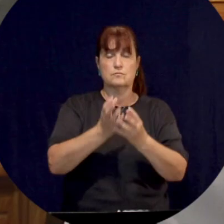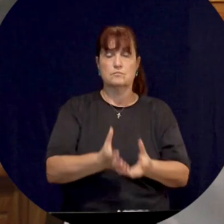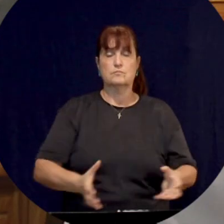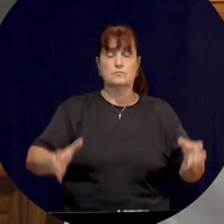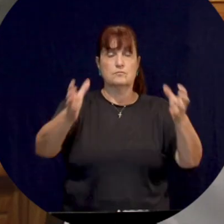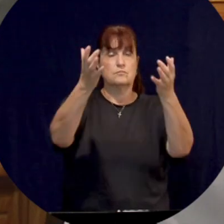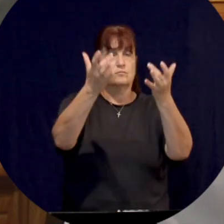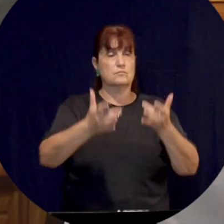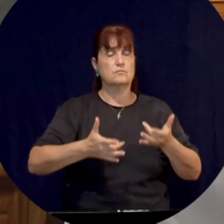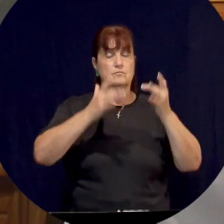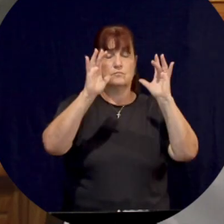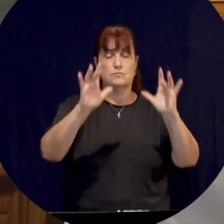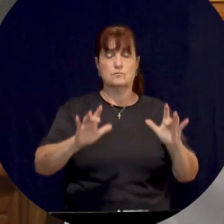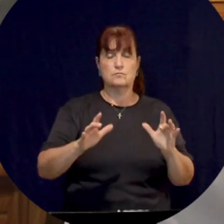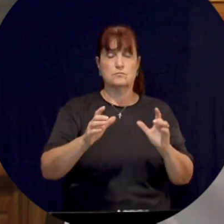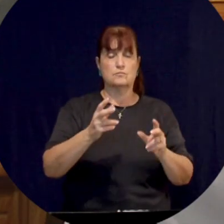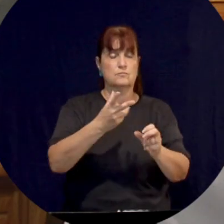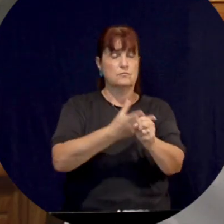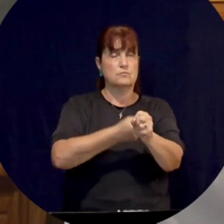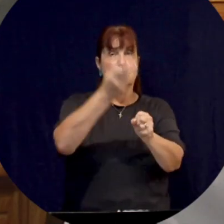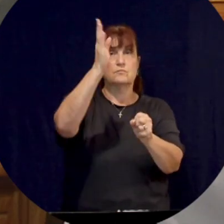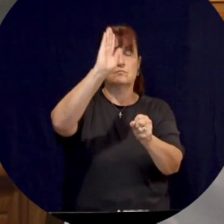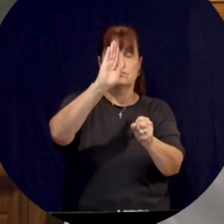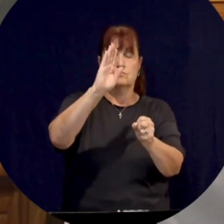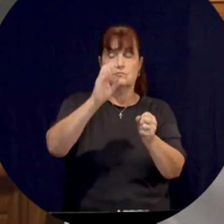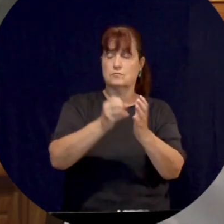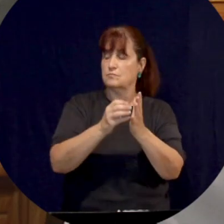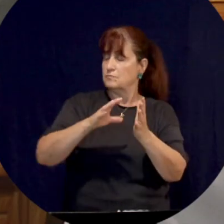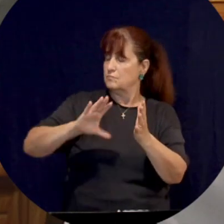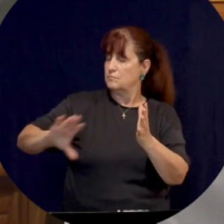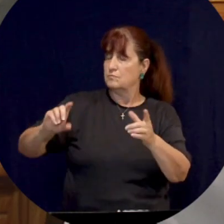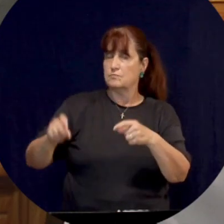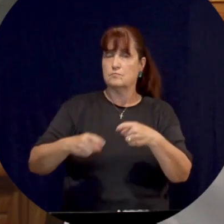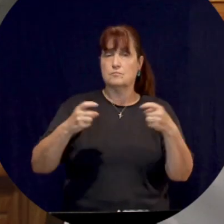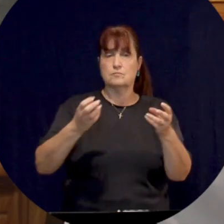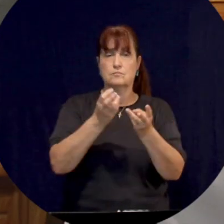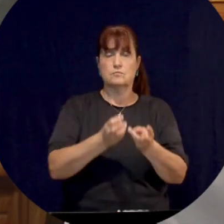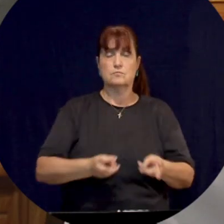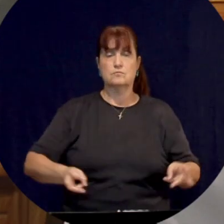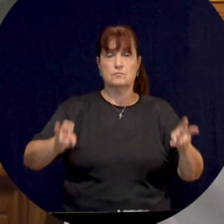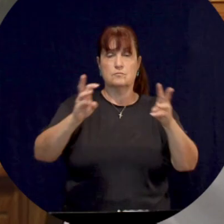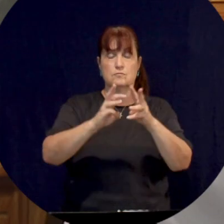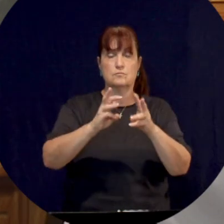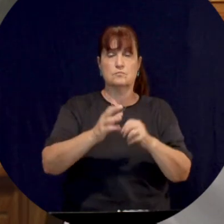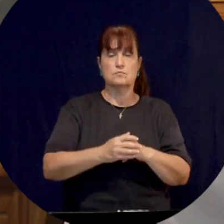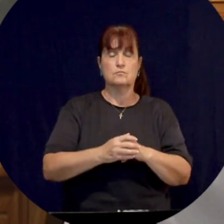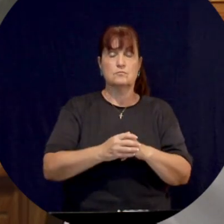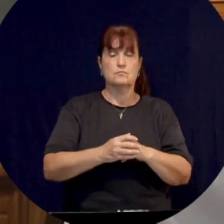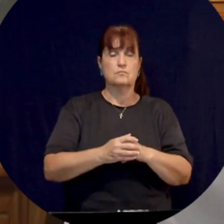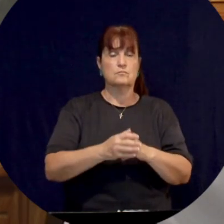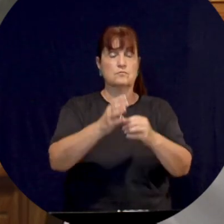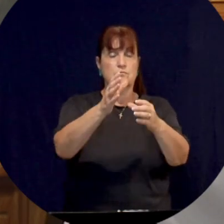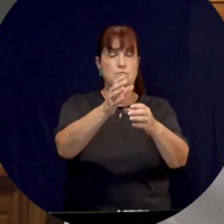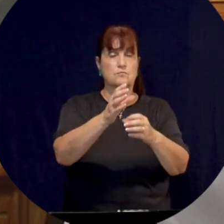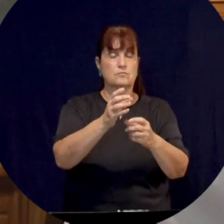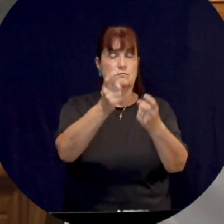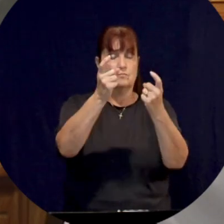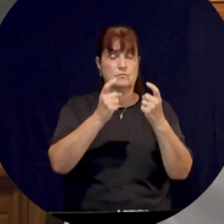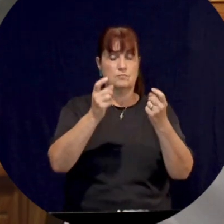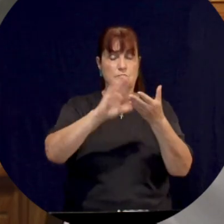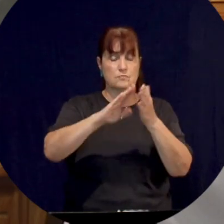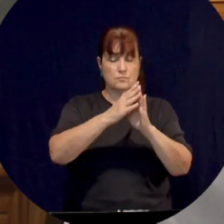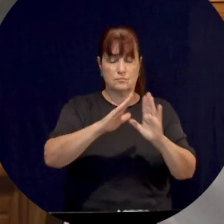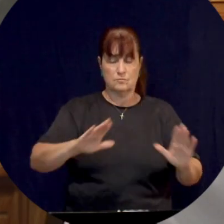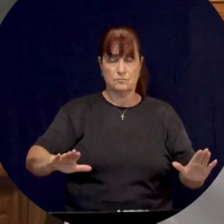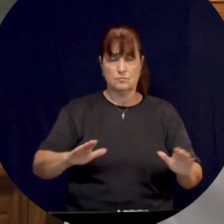sin of the world, have mercy on us. Lamb of God, you take away the sin of the world, grant us